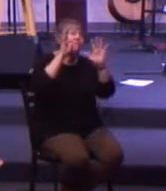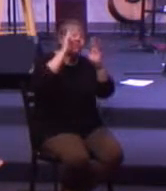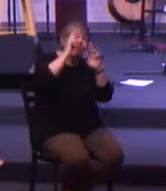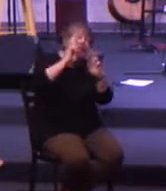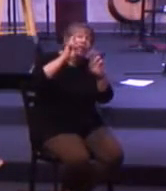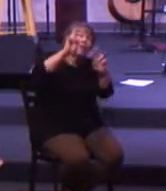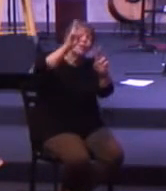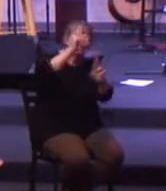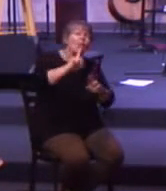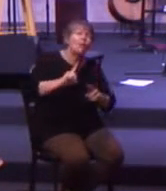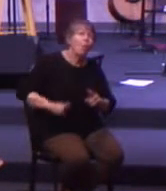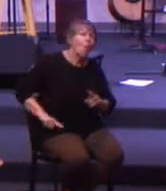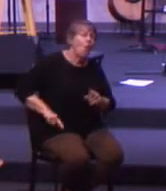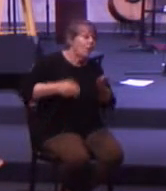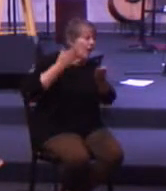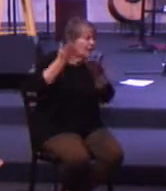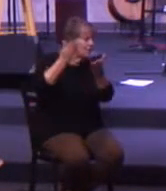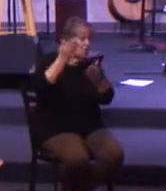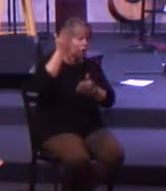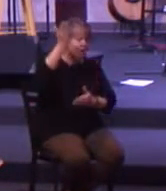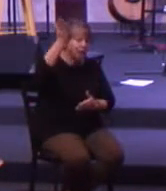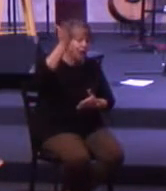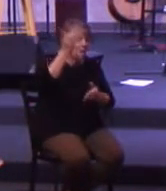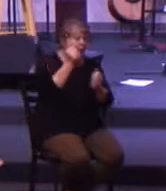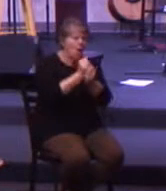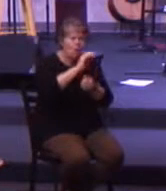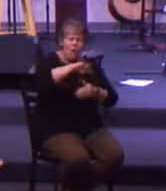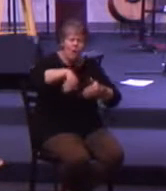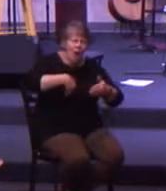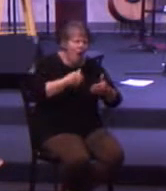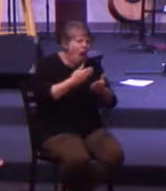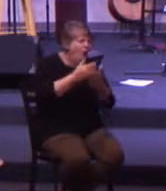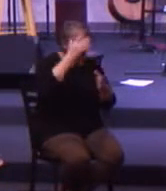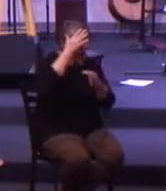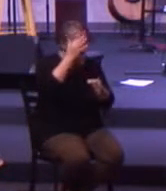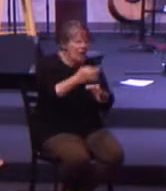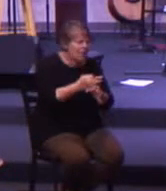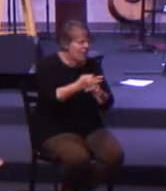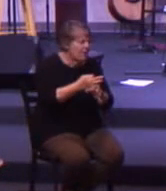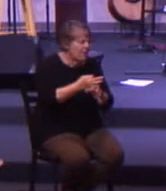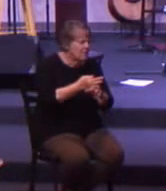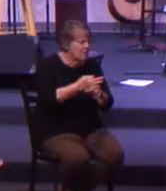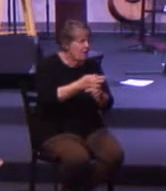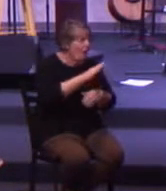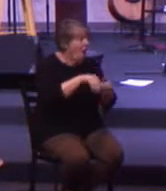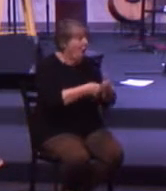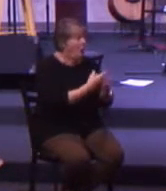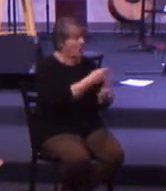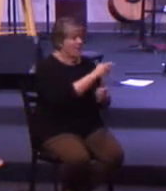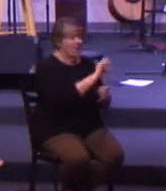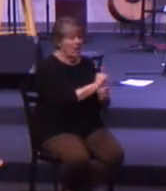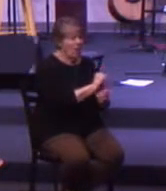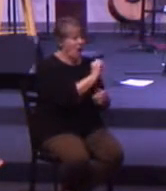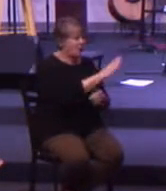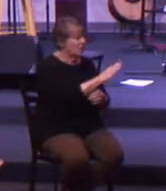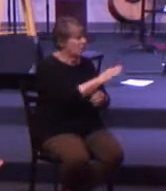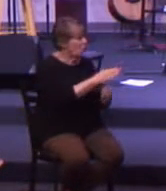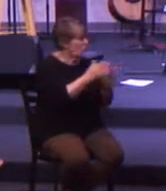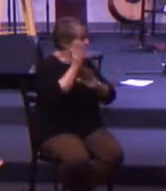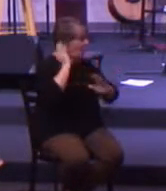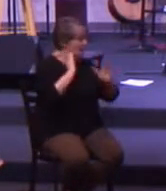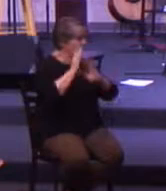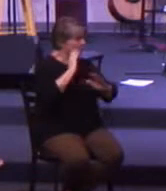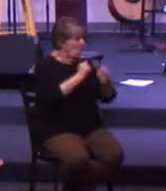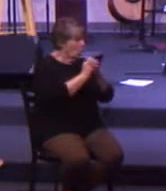all faithfulness. Throw away the gods your ancestors worshipped beyond the